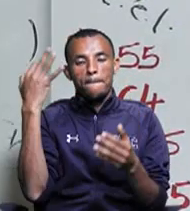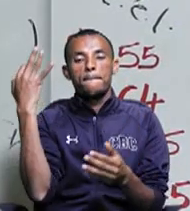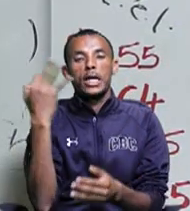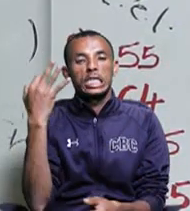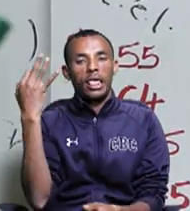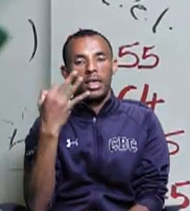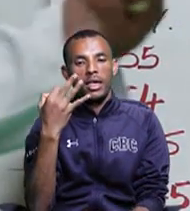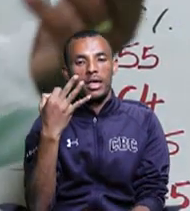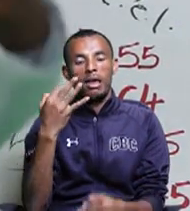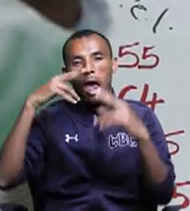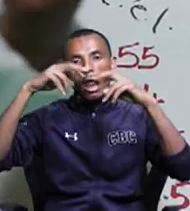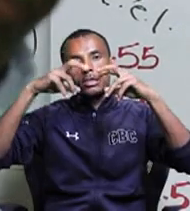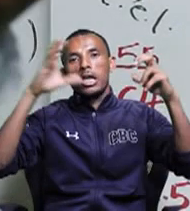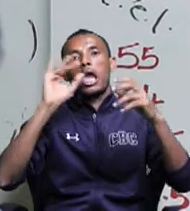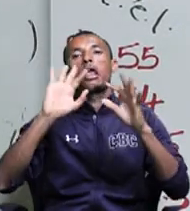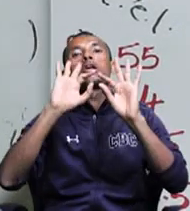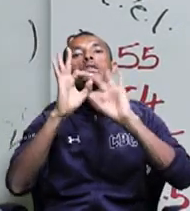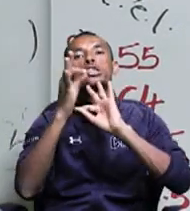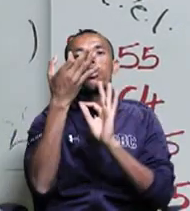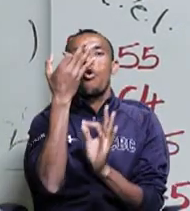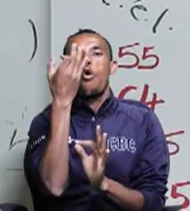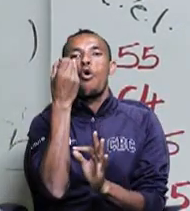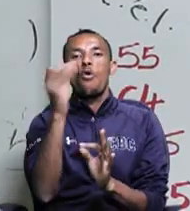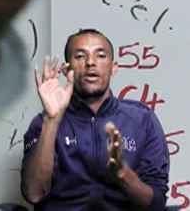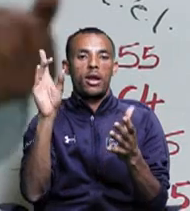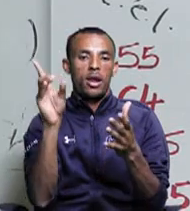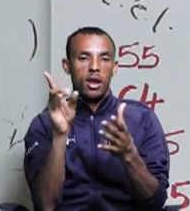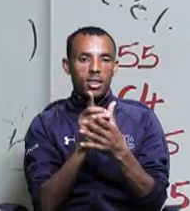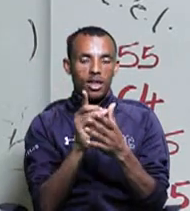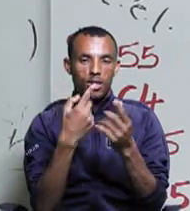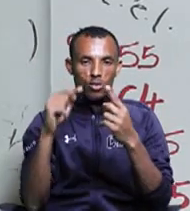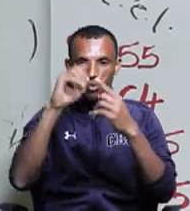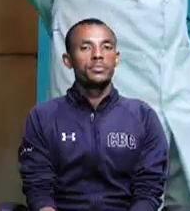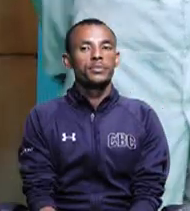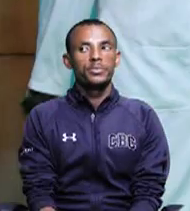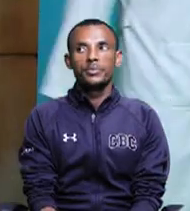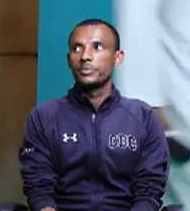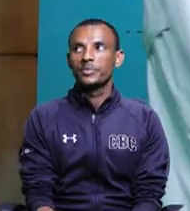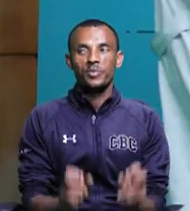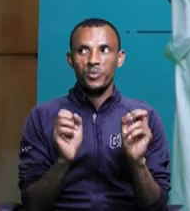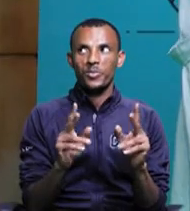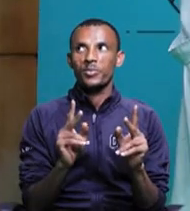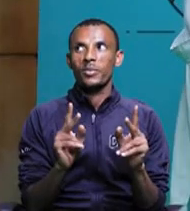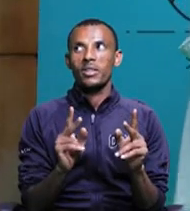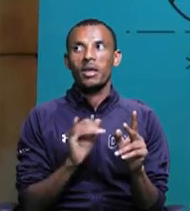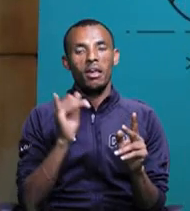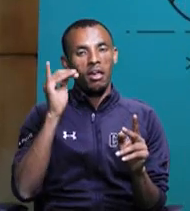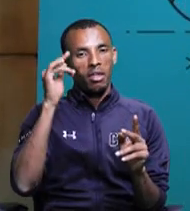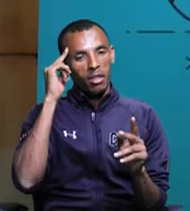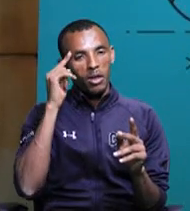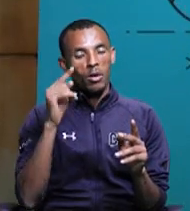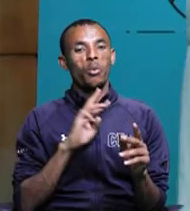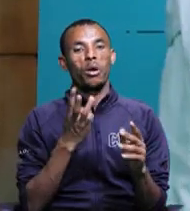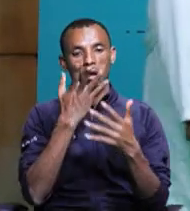presenting, analyzing, and interpretation of data to give conclusions. Okay, I think